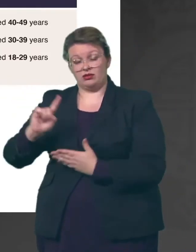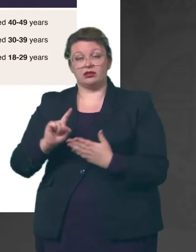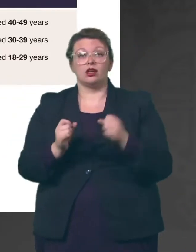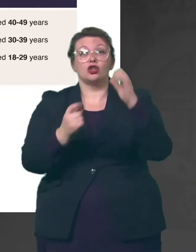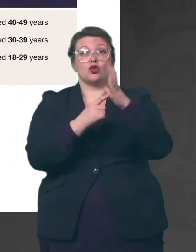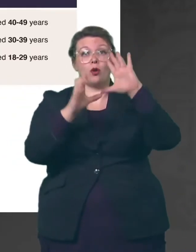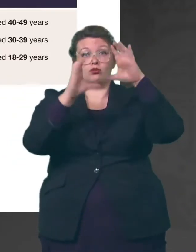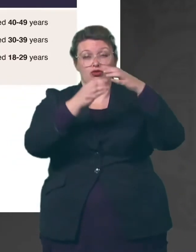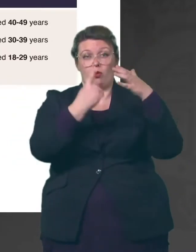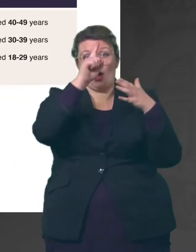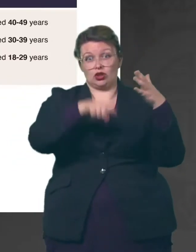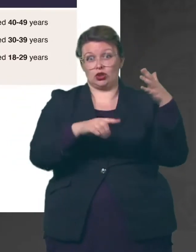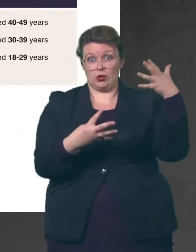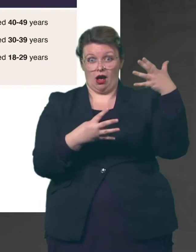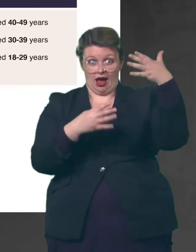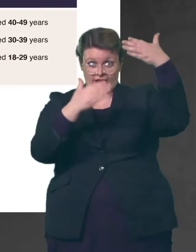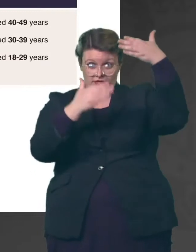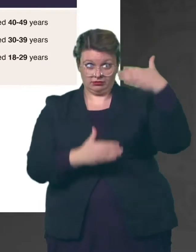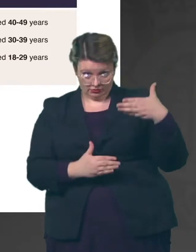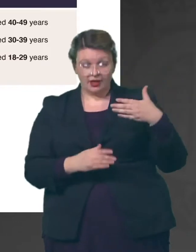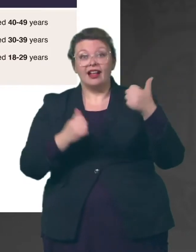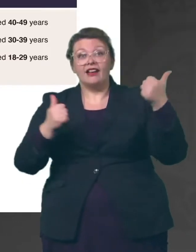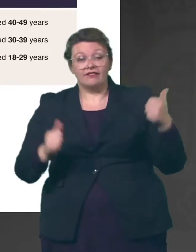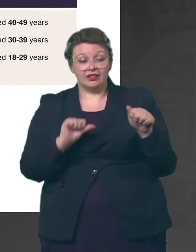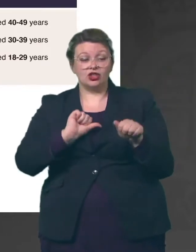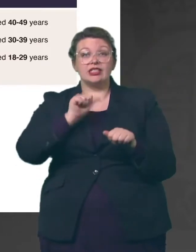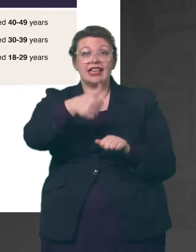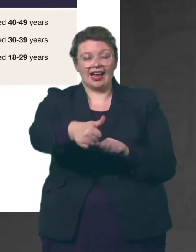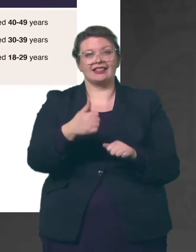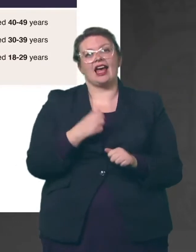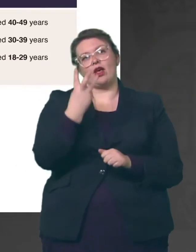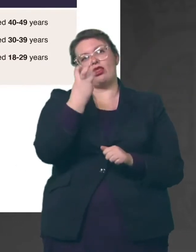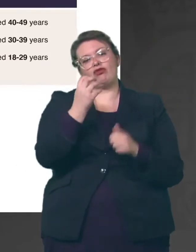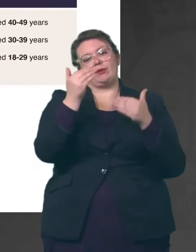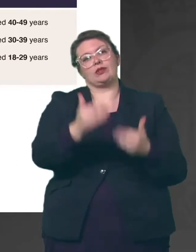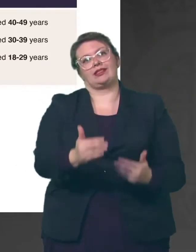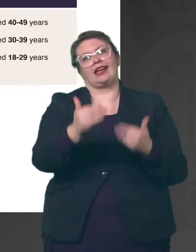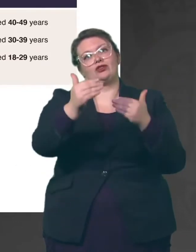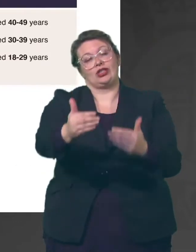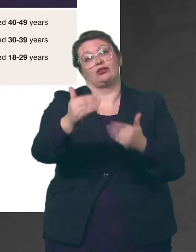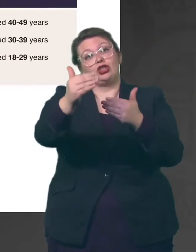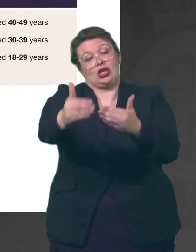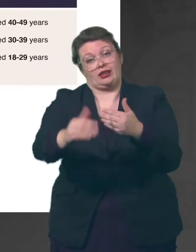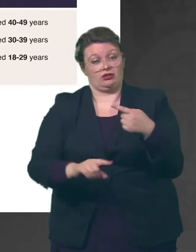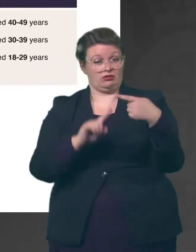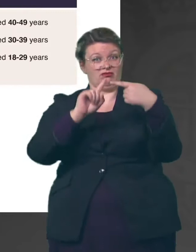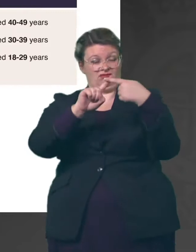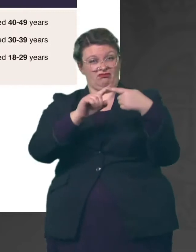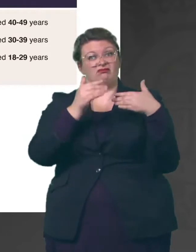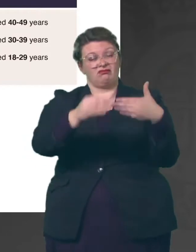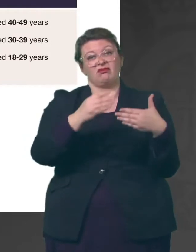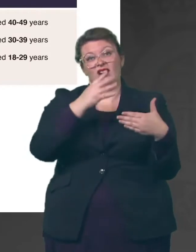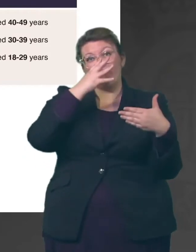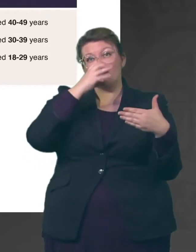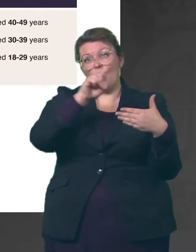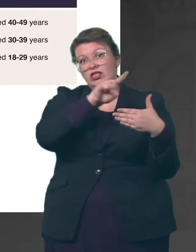in 3 further stages. First, people aged between 40 and 49 years old. They